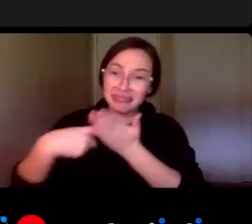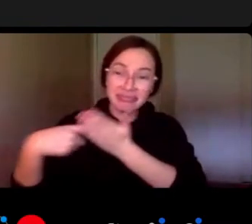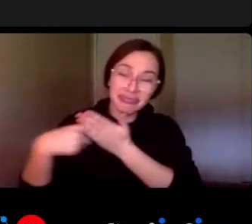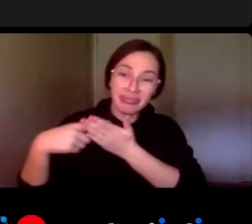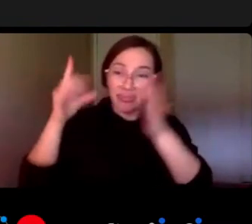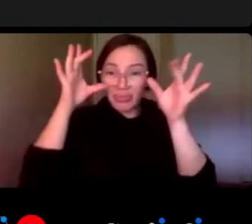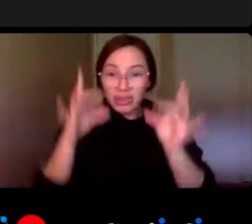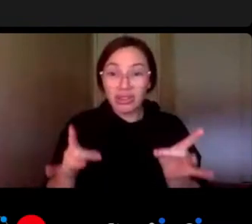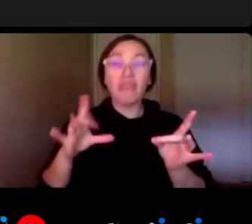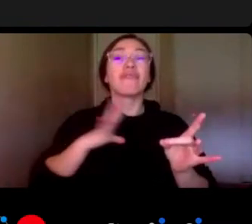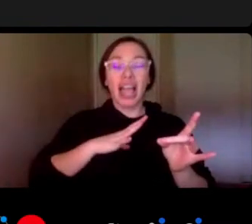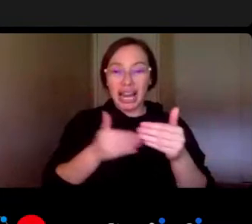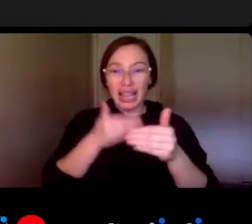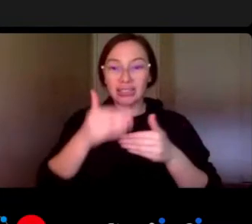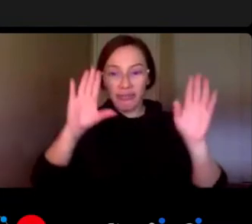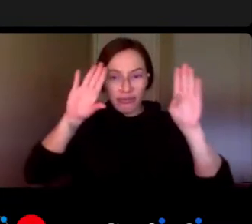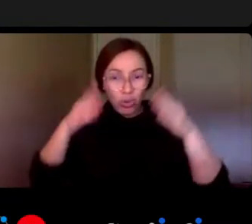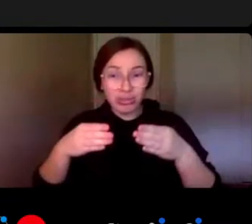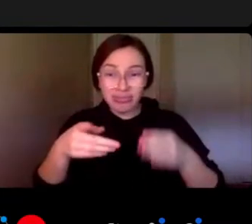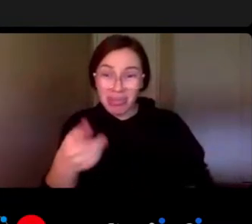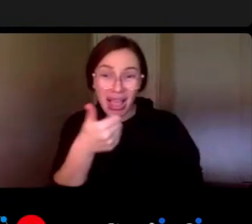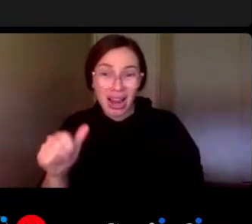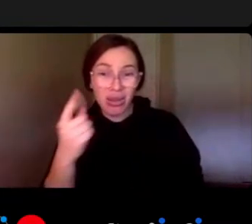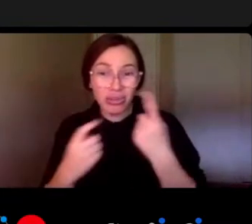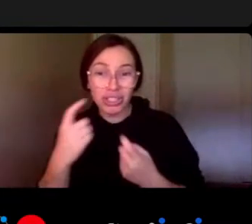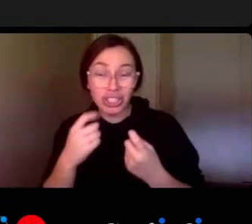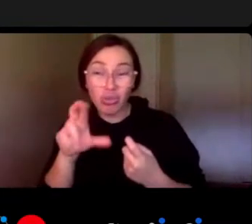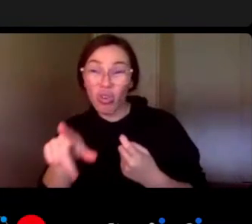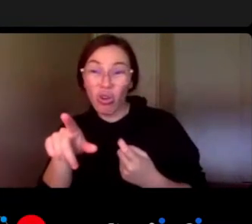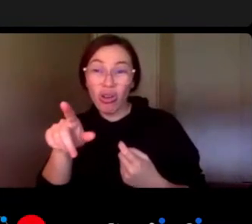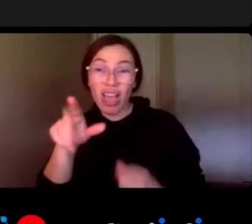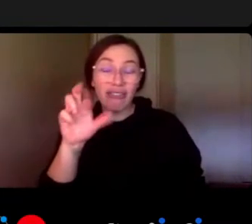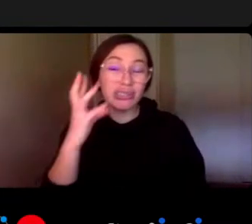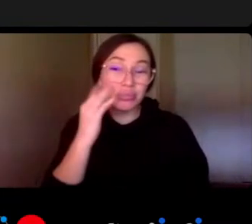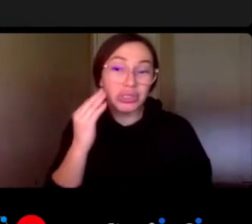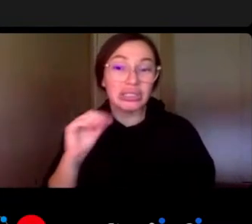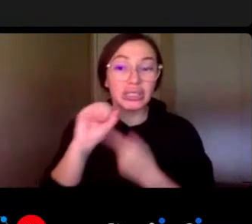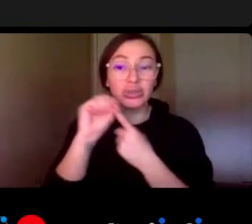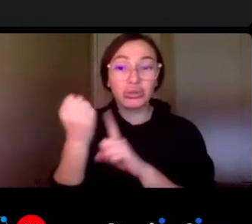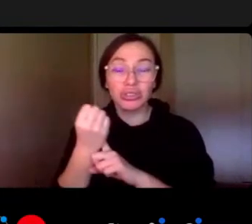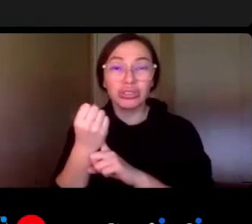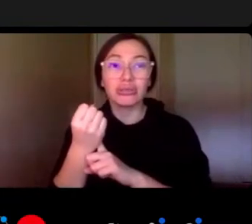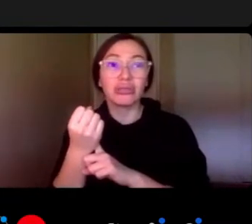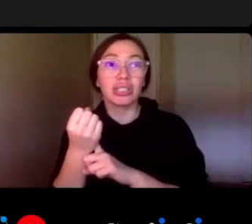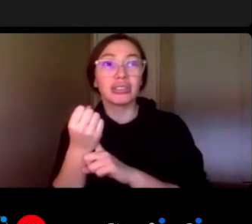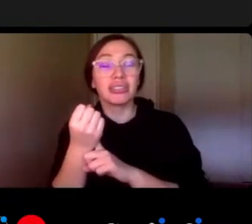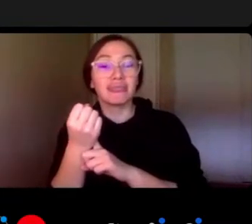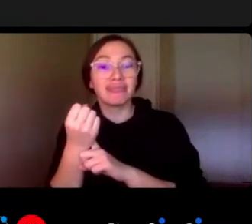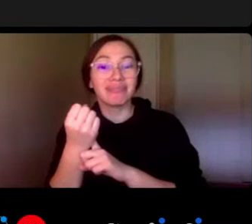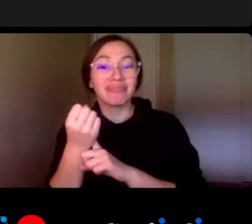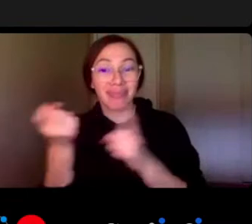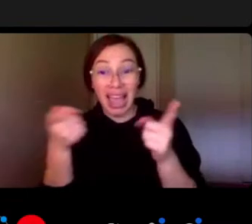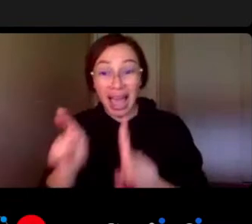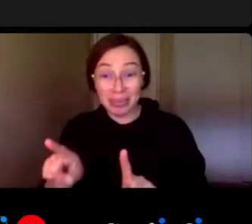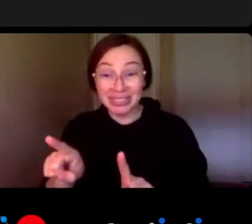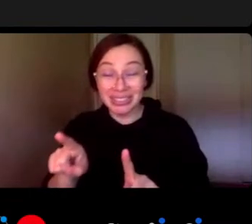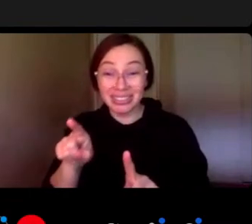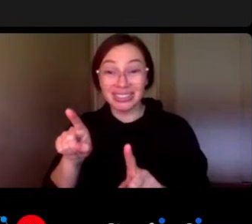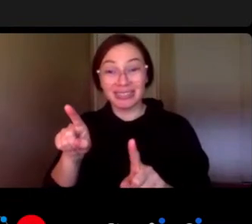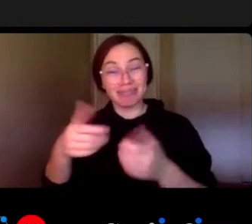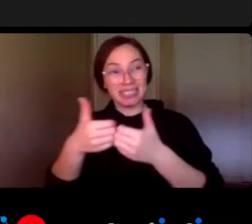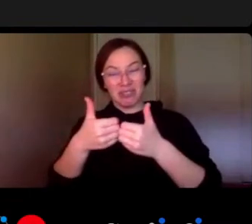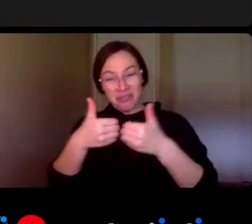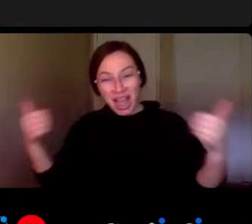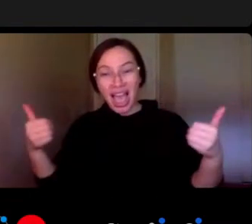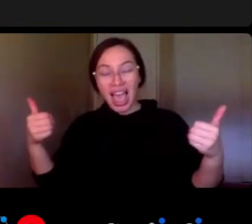made, you're focused. Any questions about that? Can you think of a situation where that's been a case, where there's a divided point